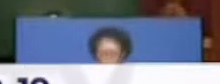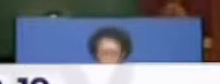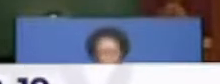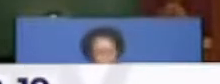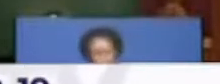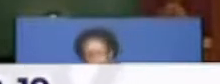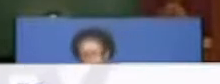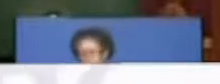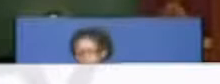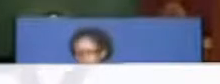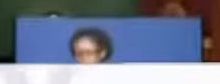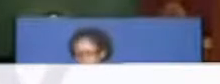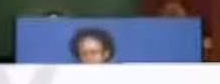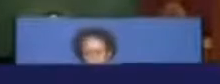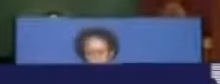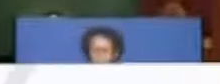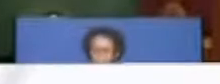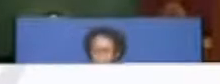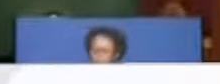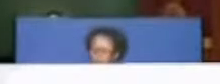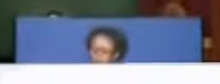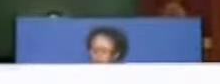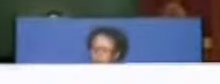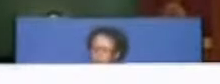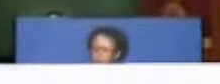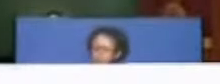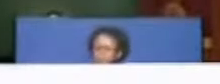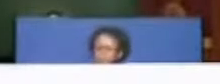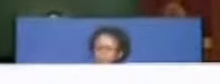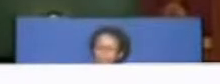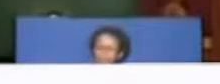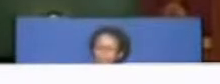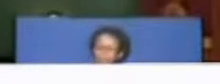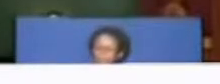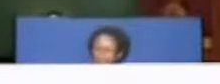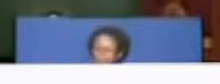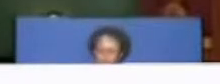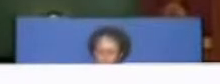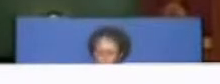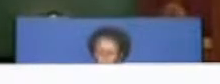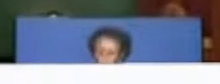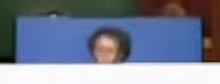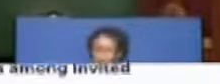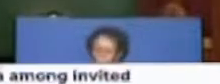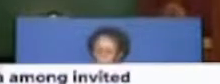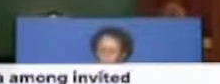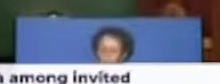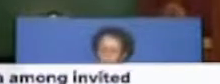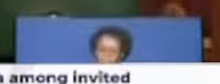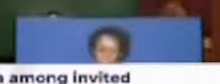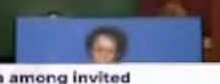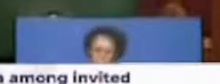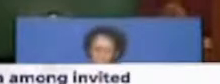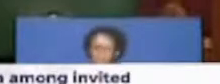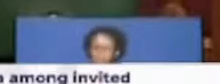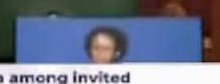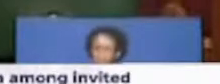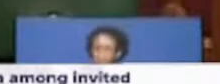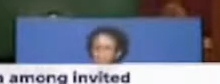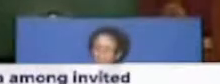the rehabilitation of access roads, footbridges, and other public infrastructure through local